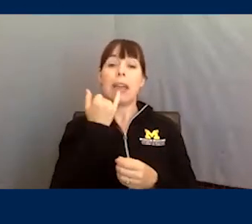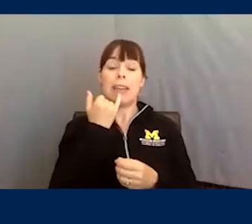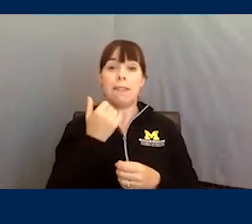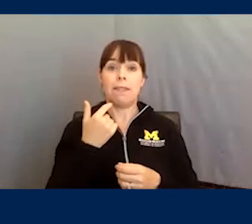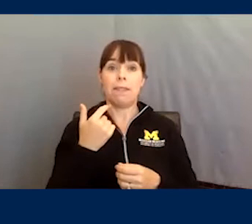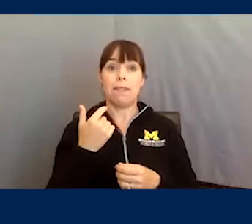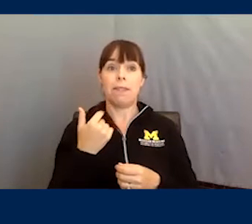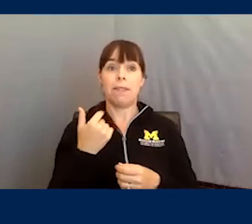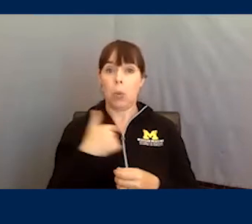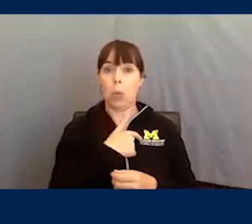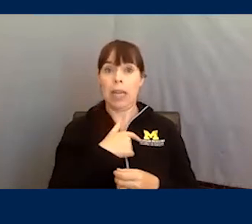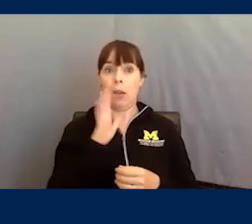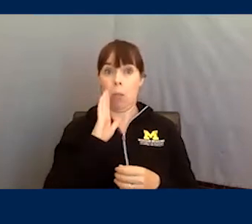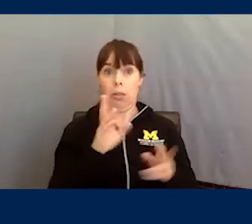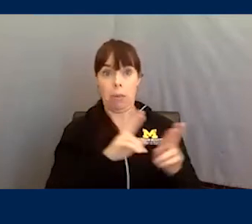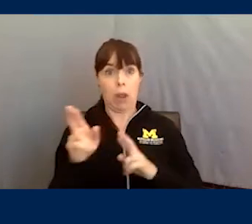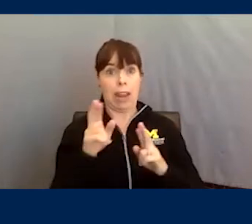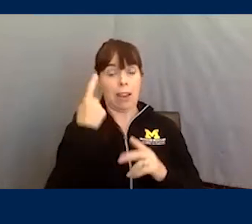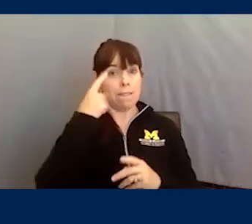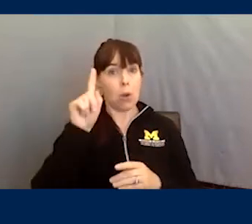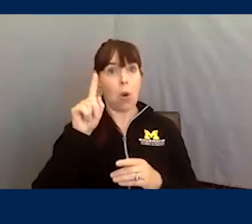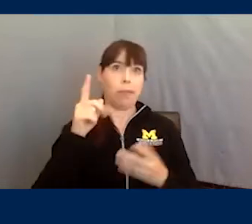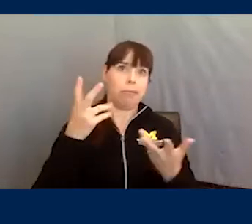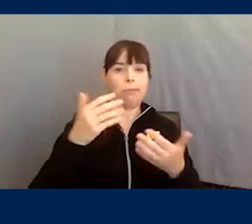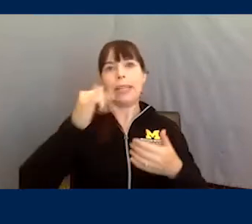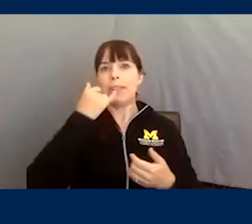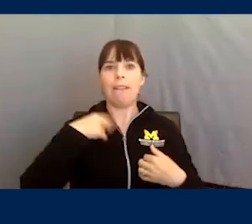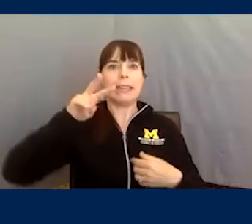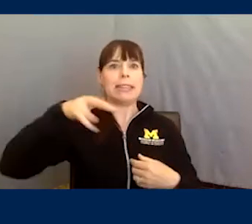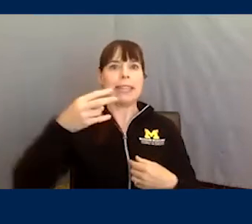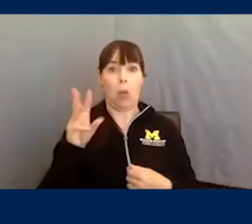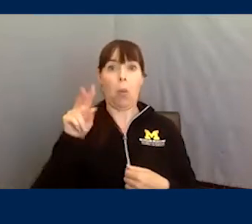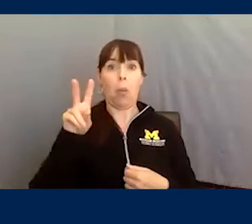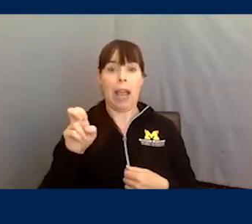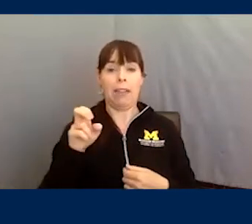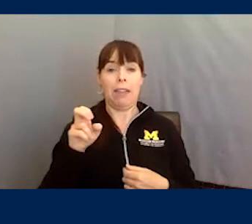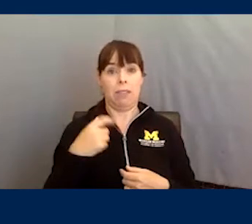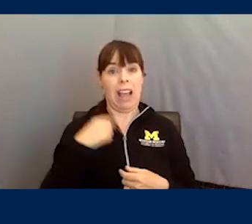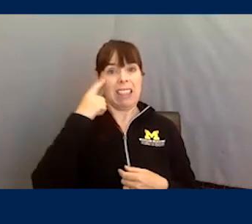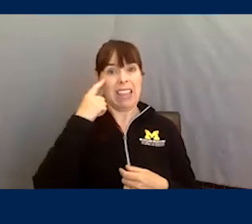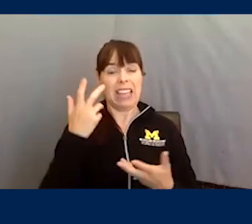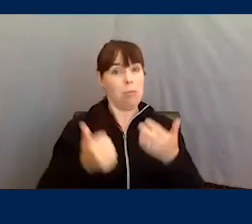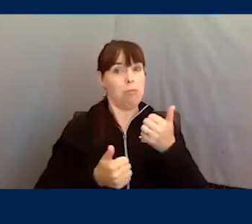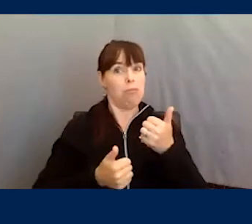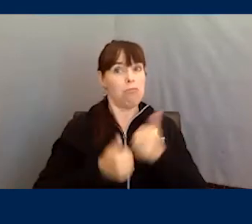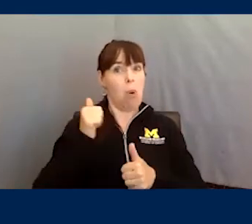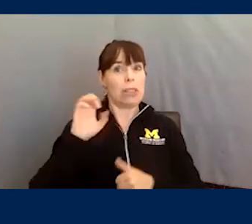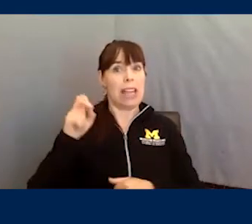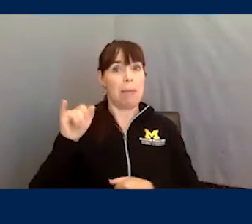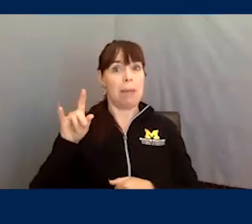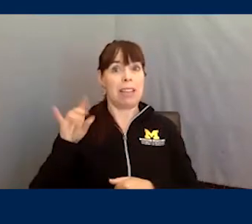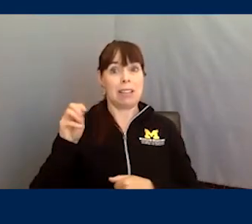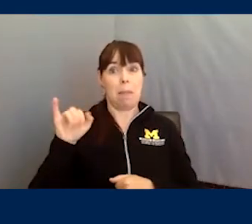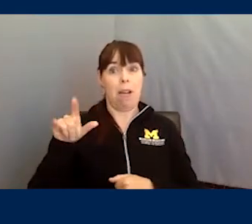to be prepared for, again, a second wave that I think most epidemiologists, myself